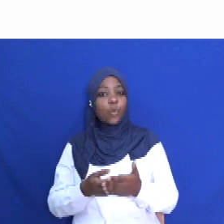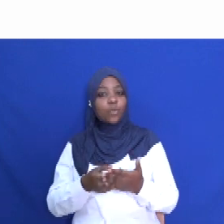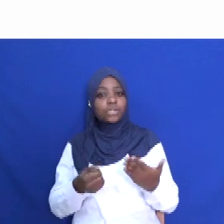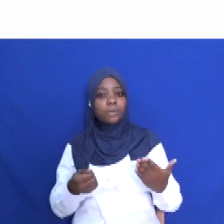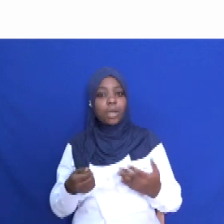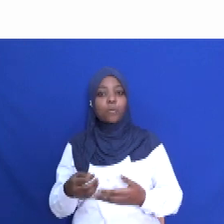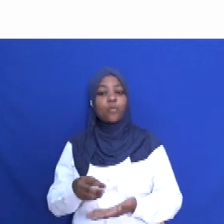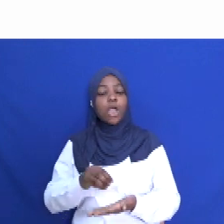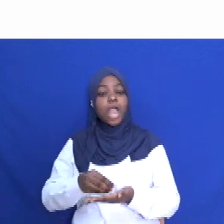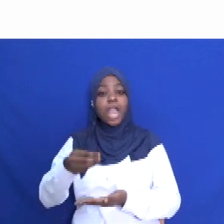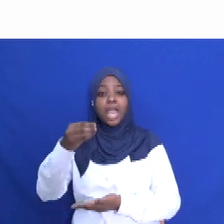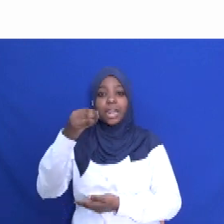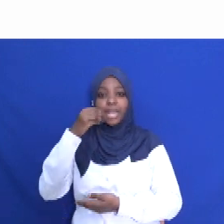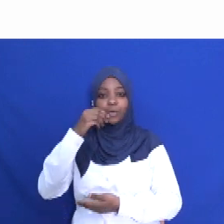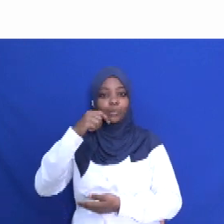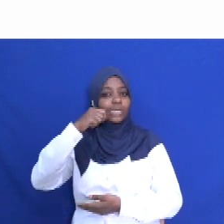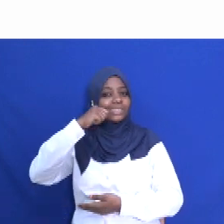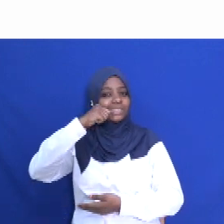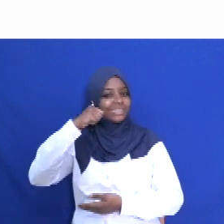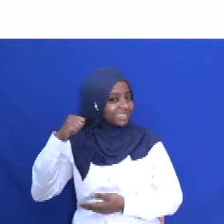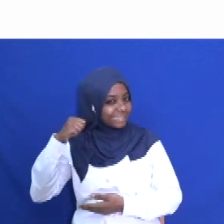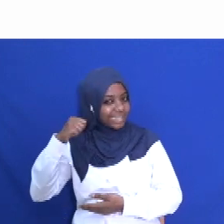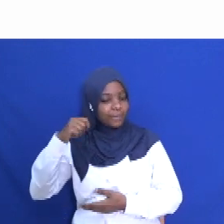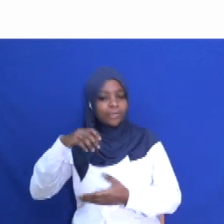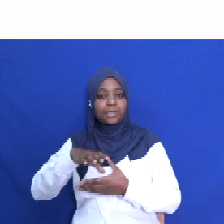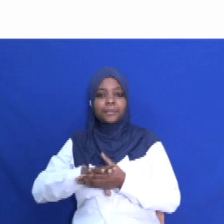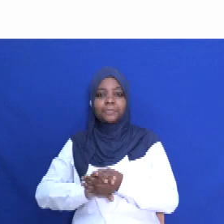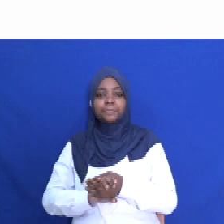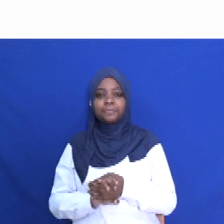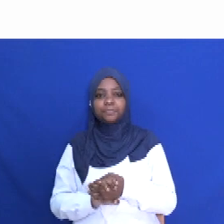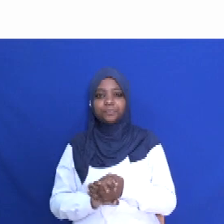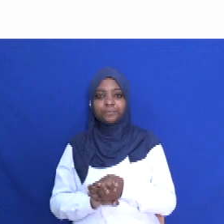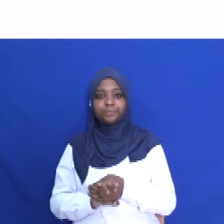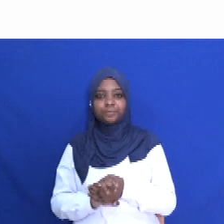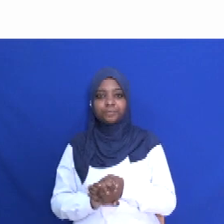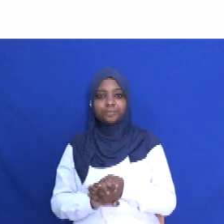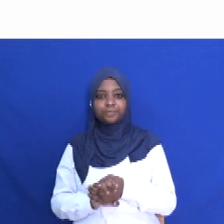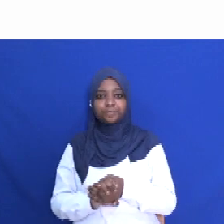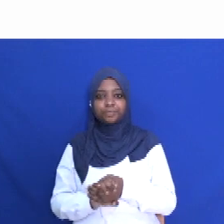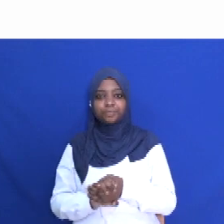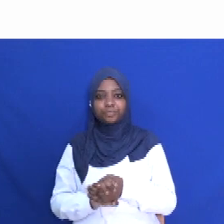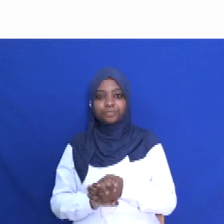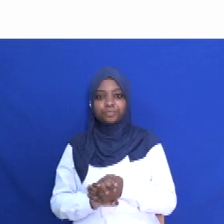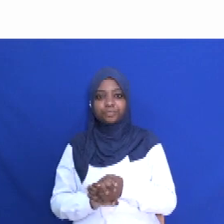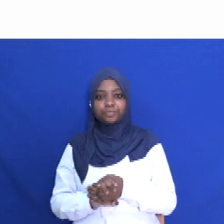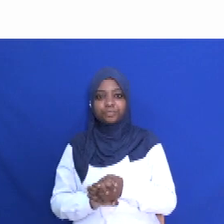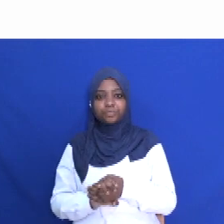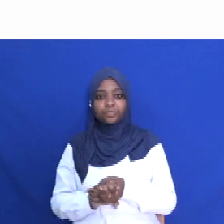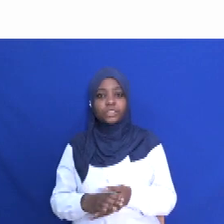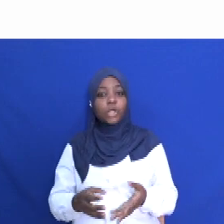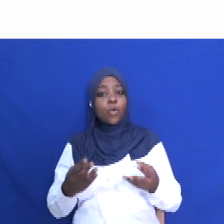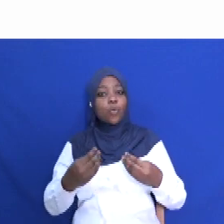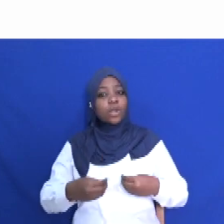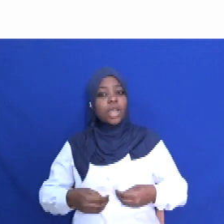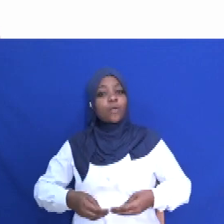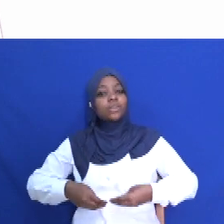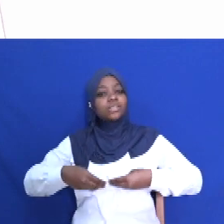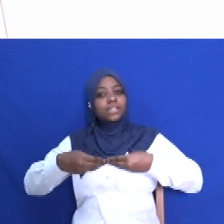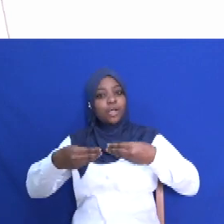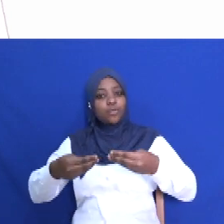Okay, now, would you please give me another example of carnivorous animal?